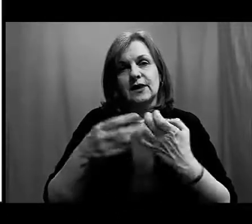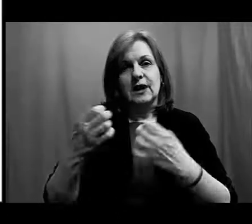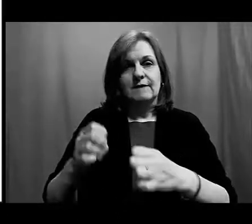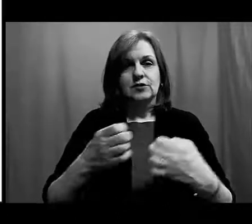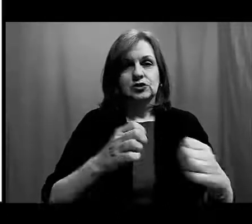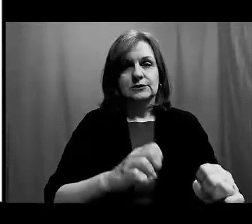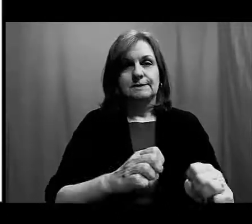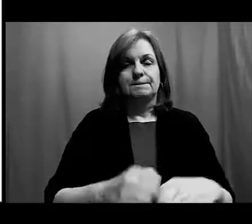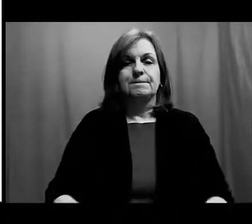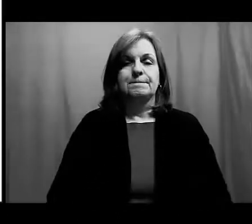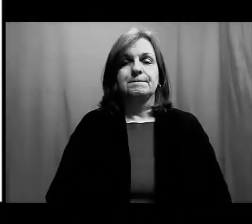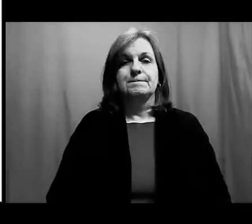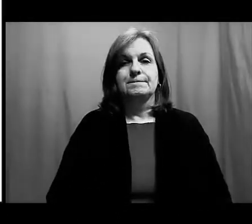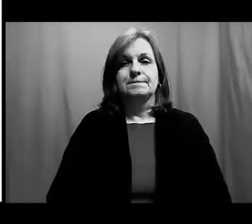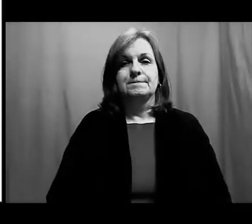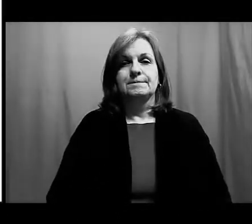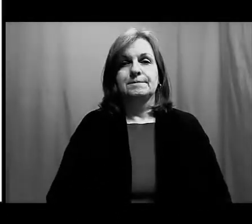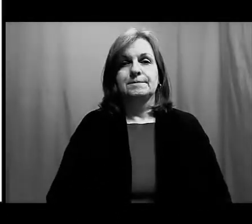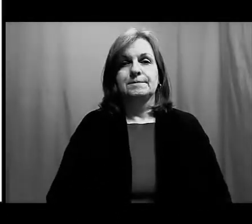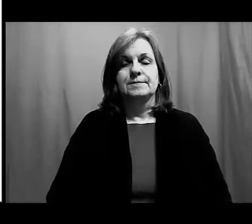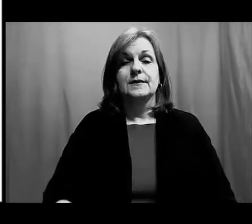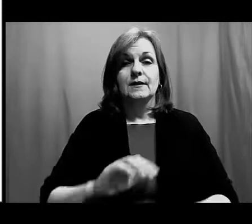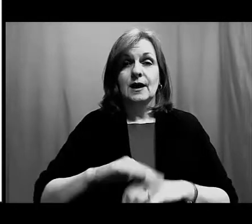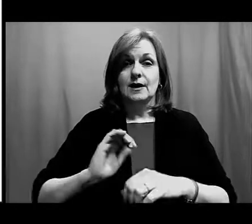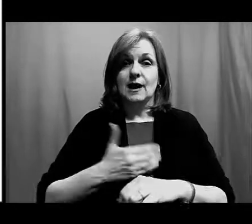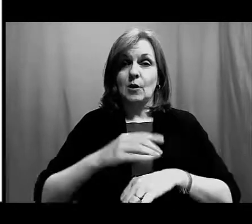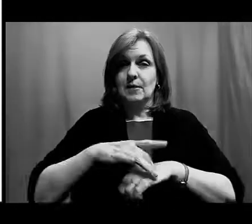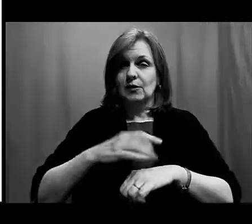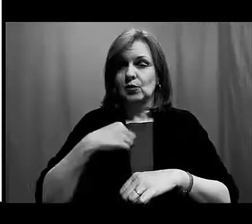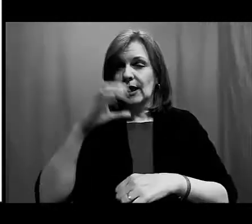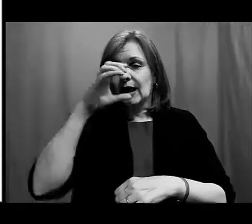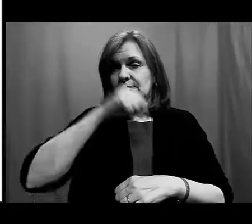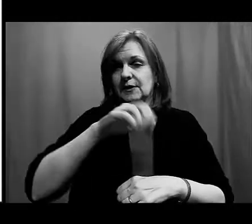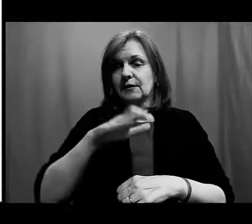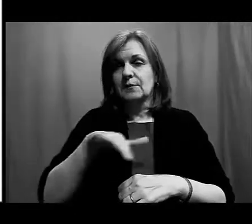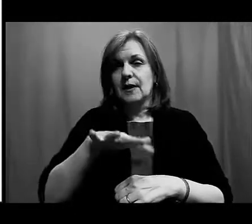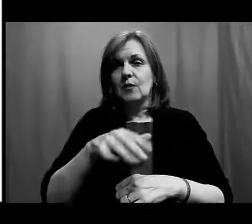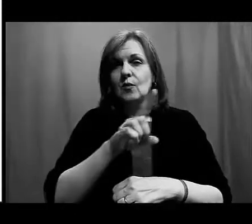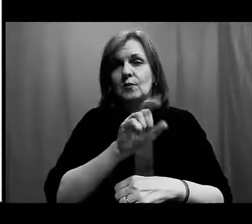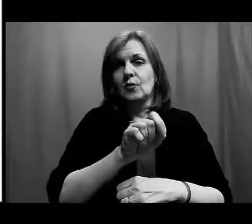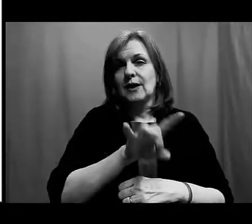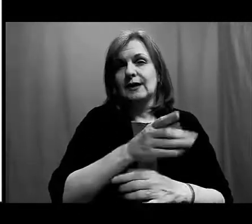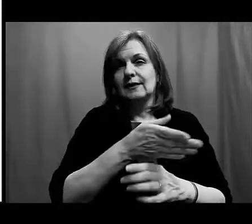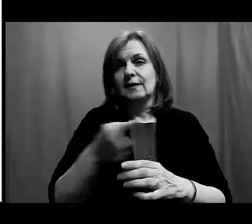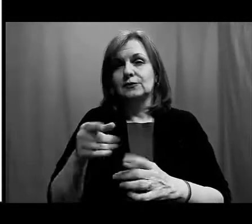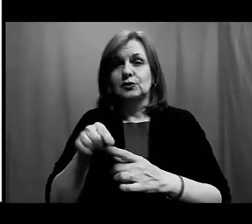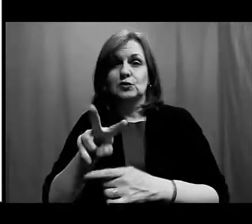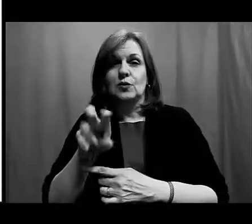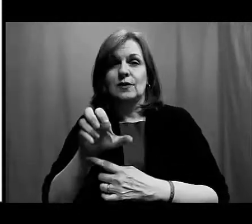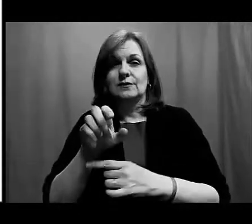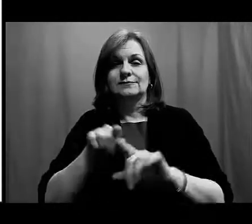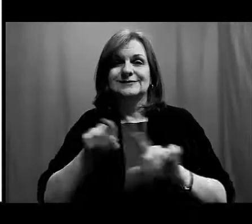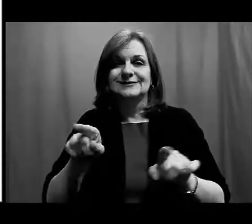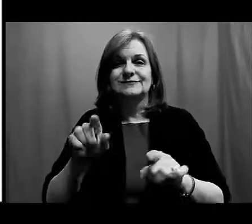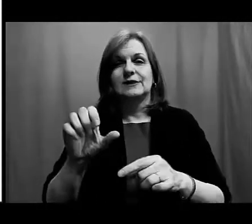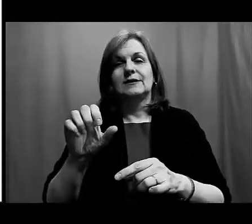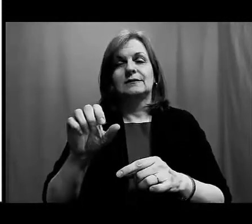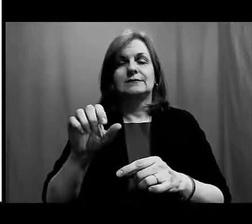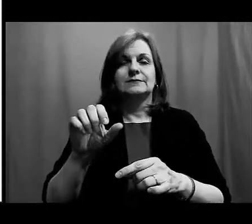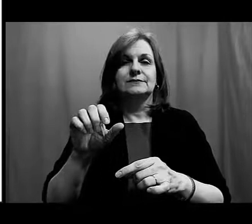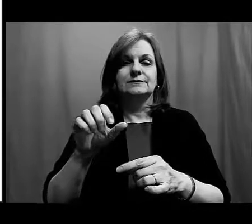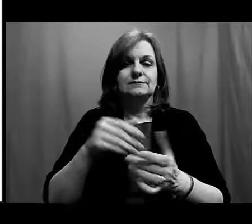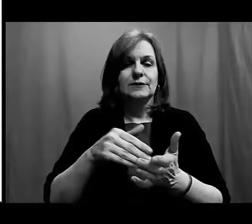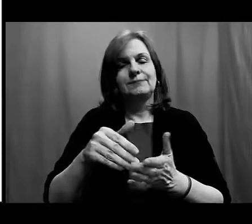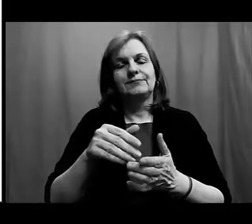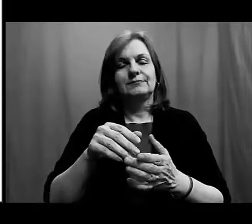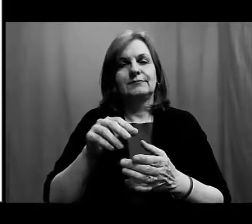efforts. So it's estimated that on our planet, we have anywhere from 1.8 to 200 million different species. Now,